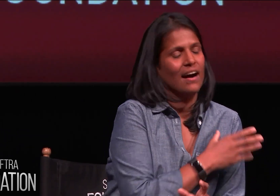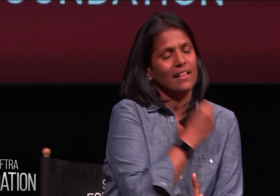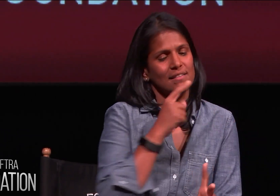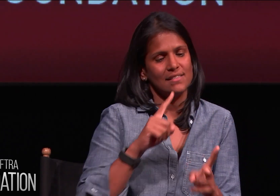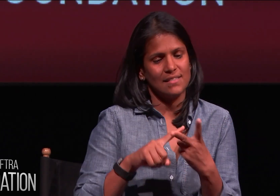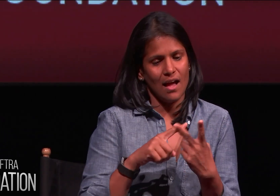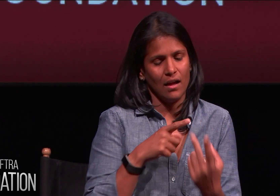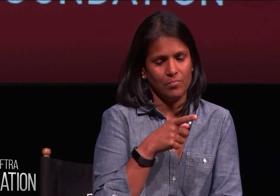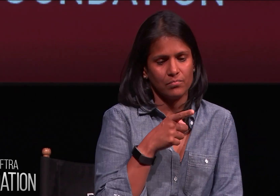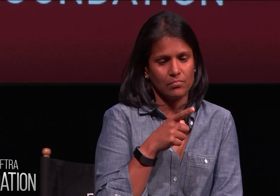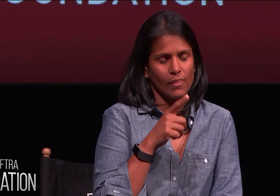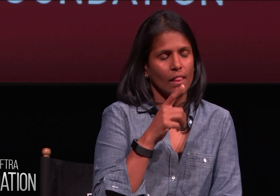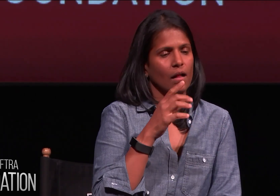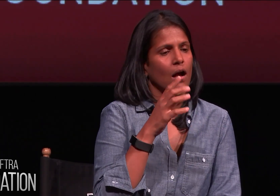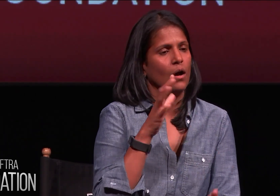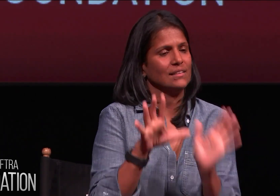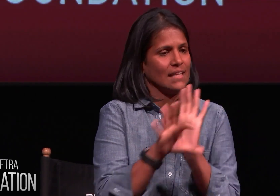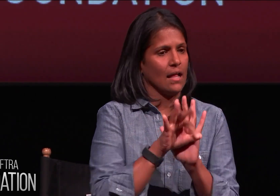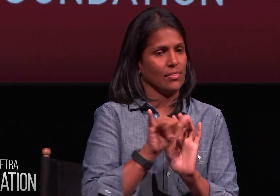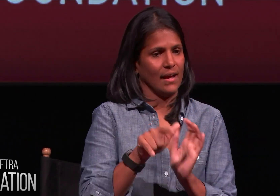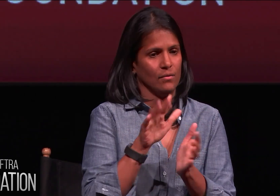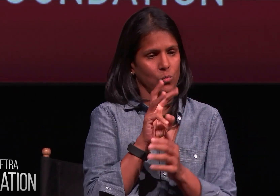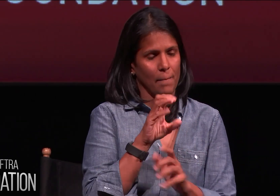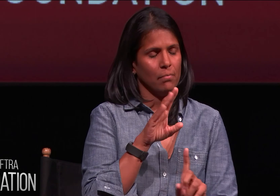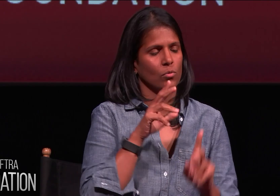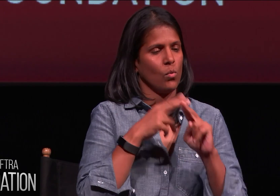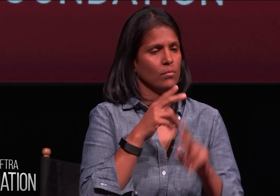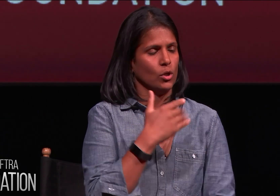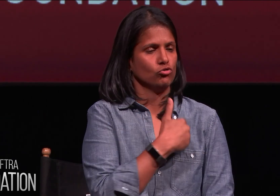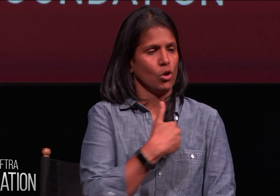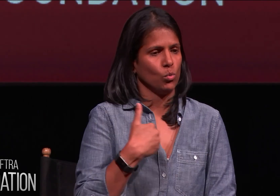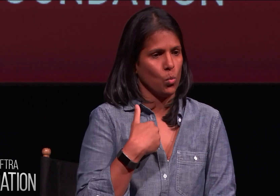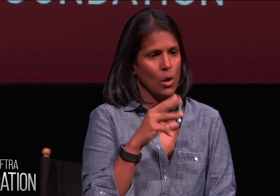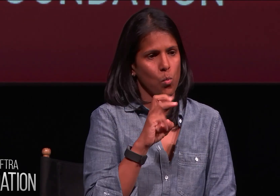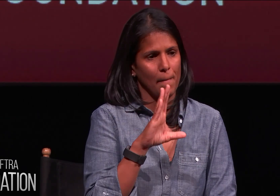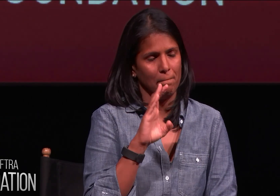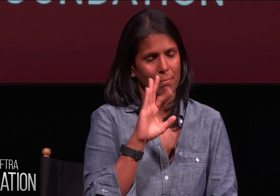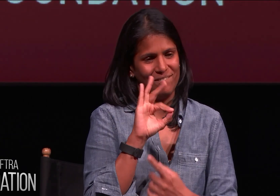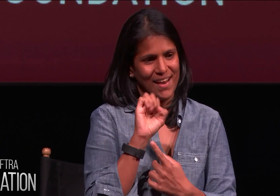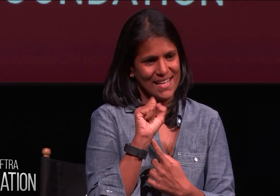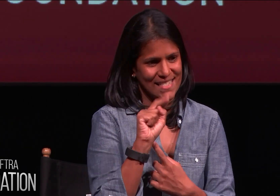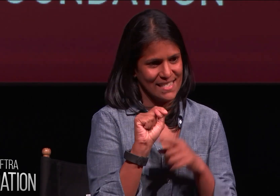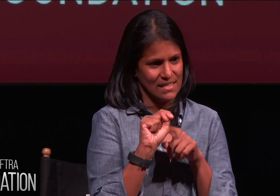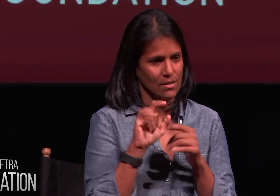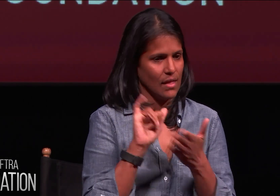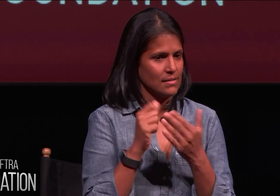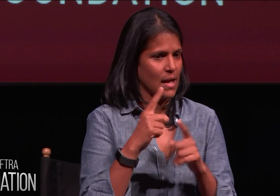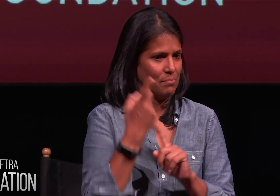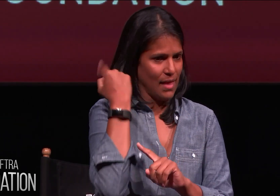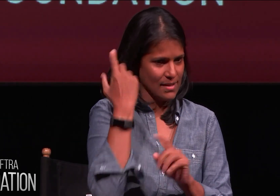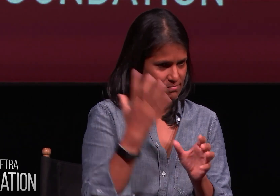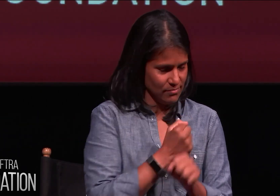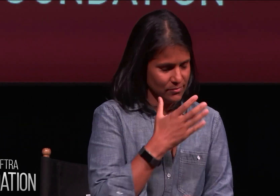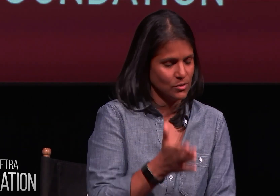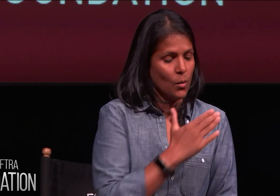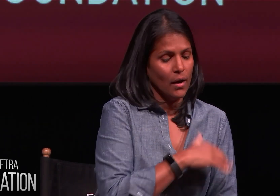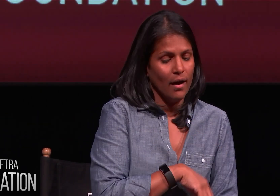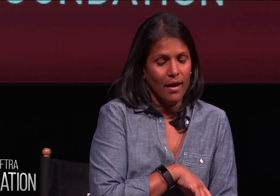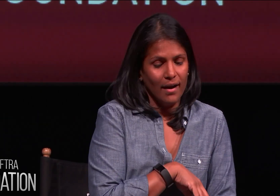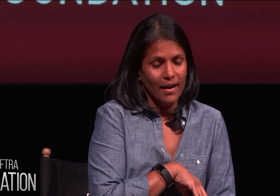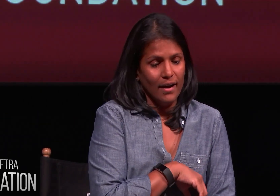Rochester Film Festival. And we were selected for the Toronto Web Fest,